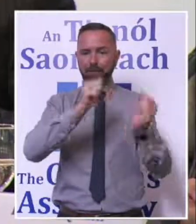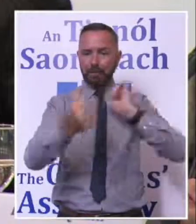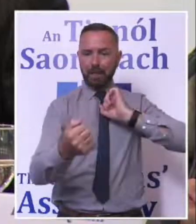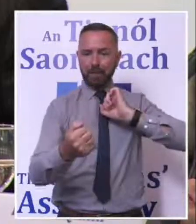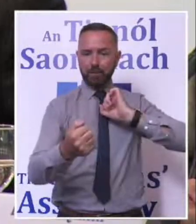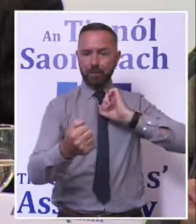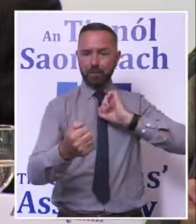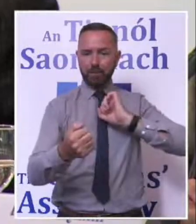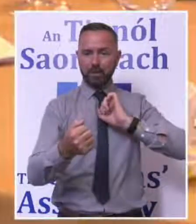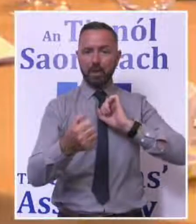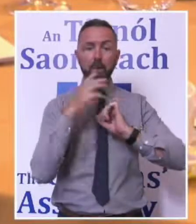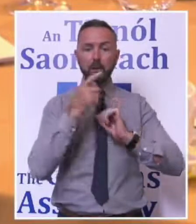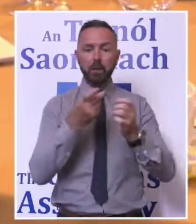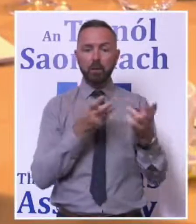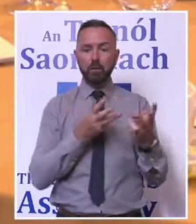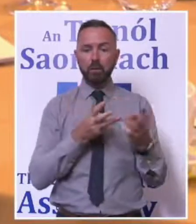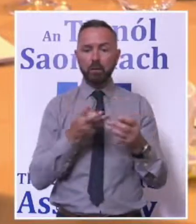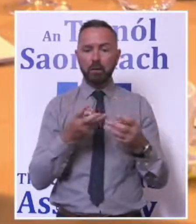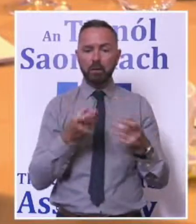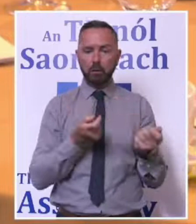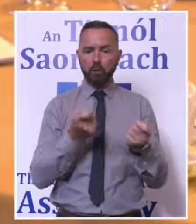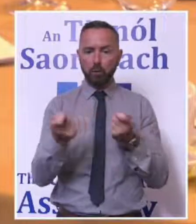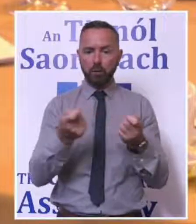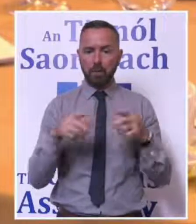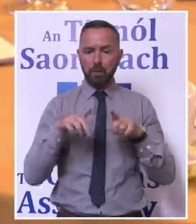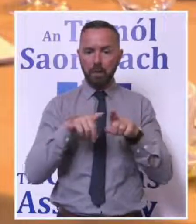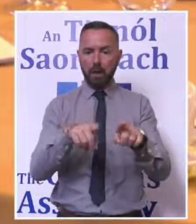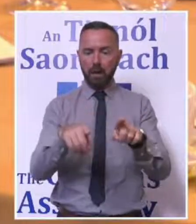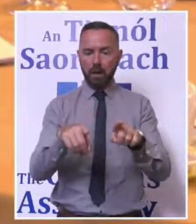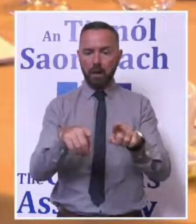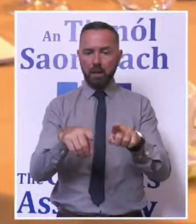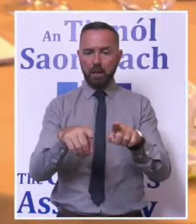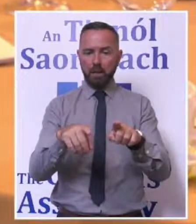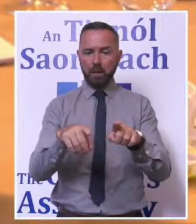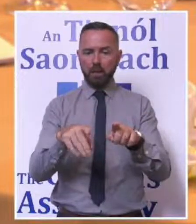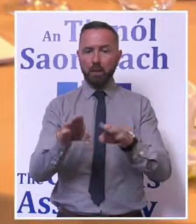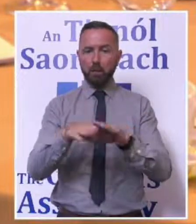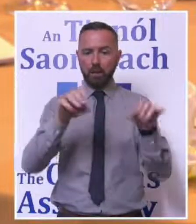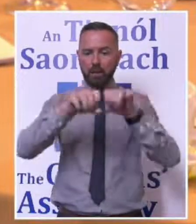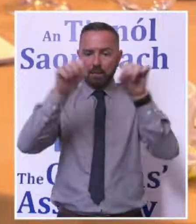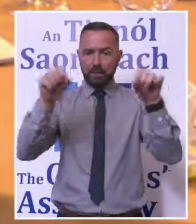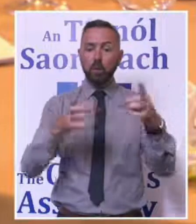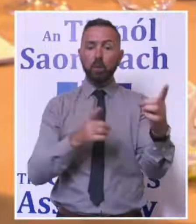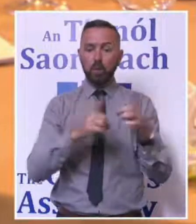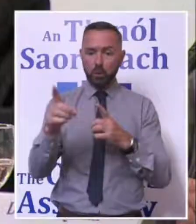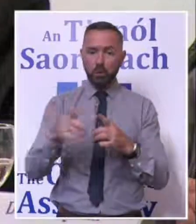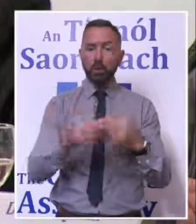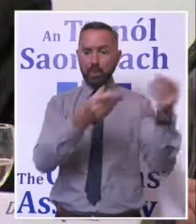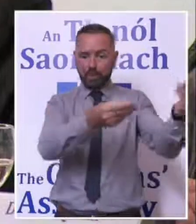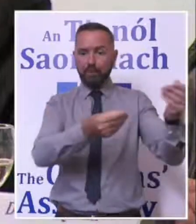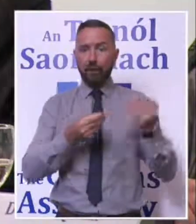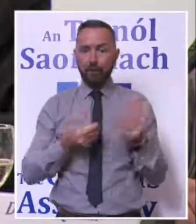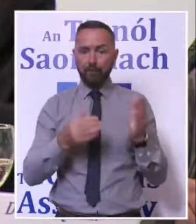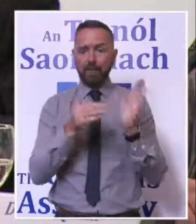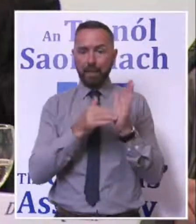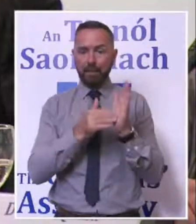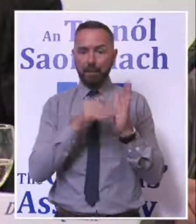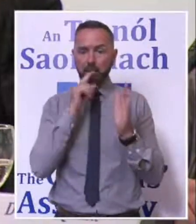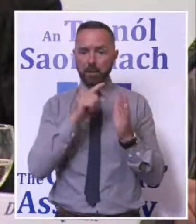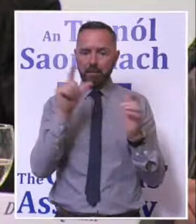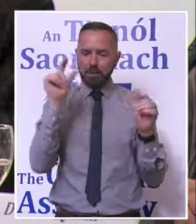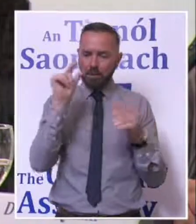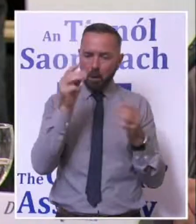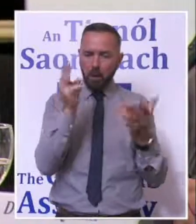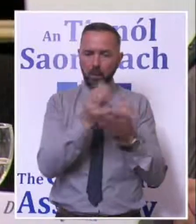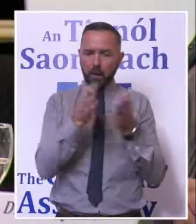parallel to the existing local government system. So we do devolve, we just do it in a very particular way. And it's a small part of the broader